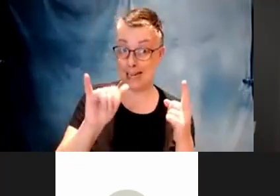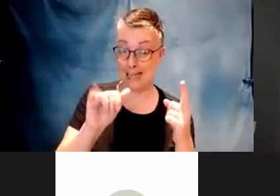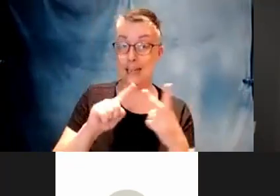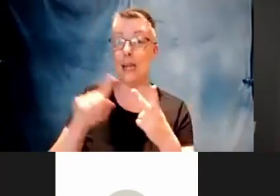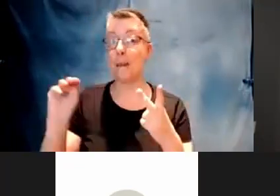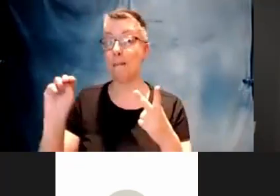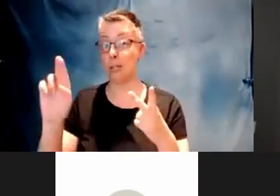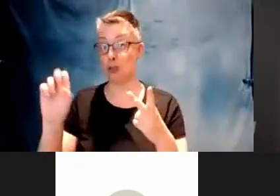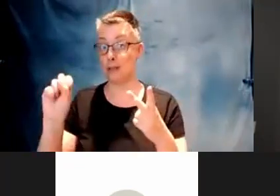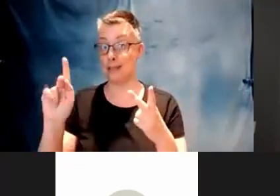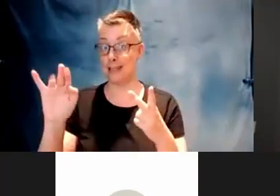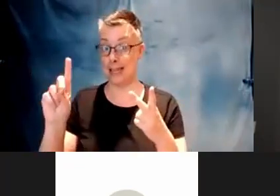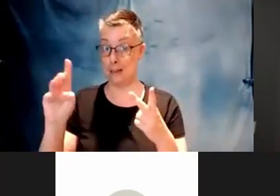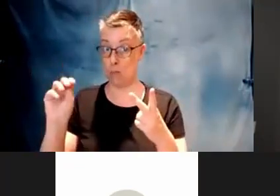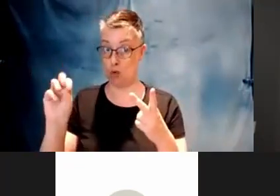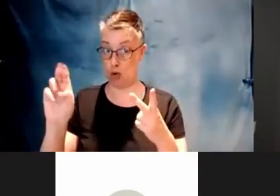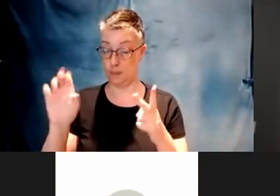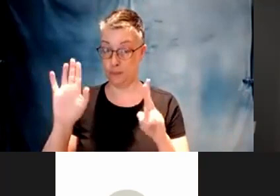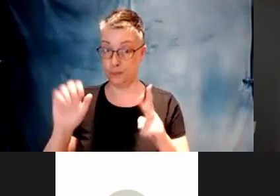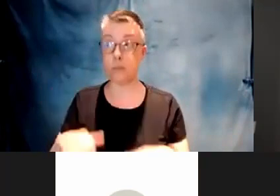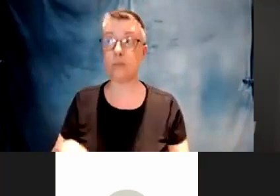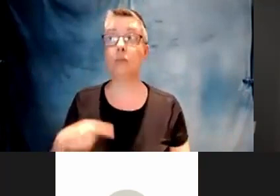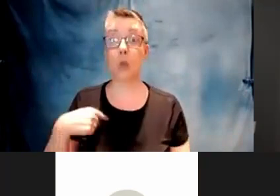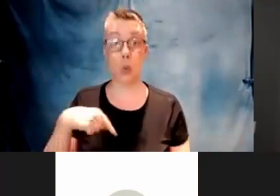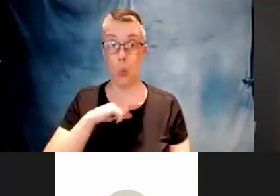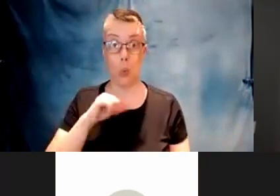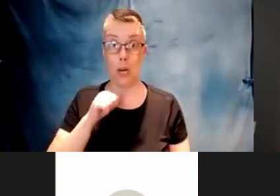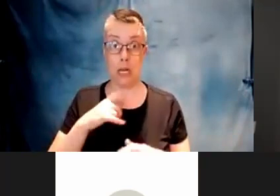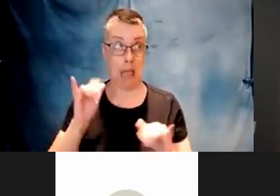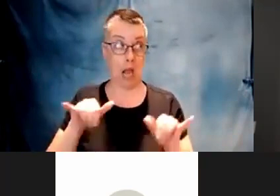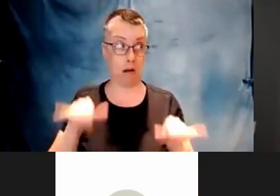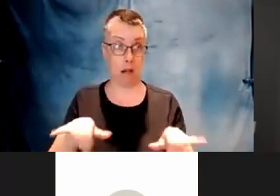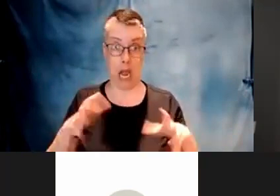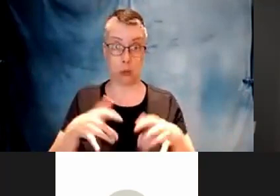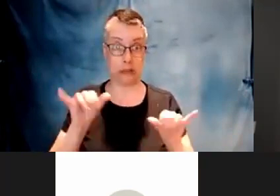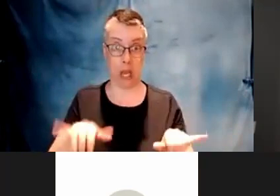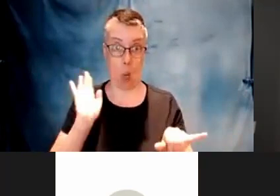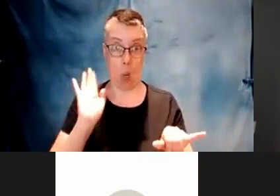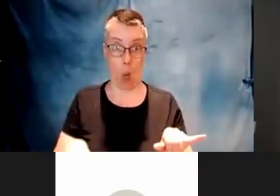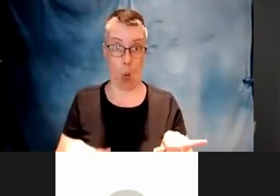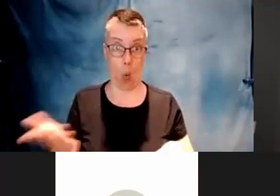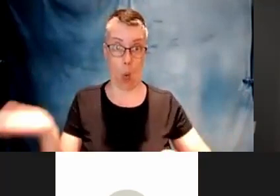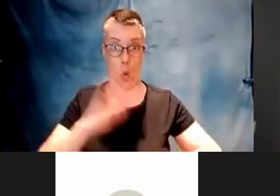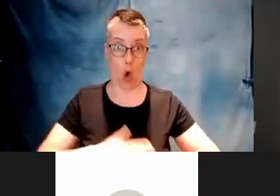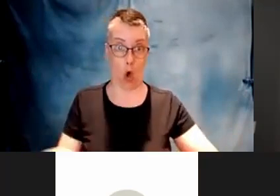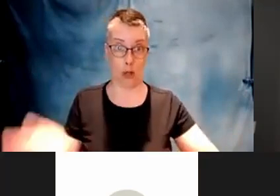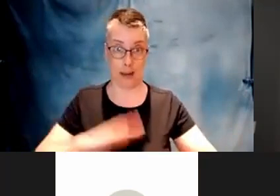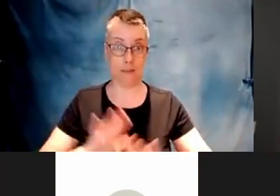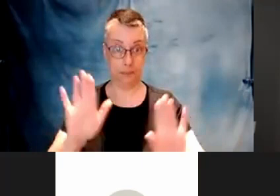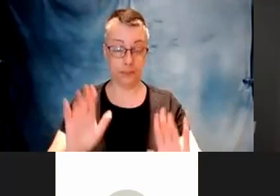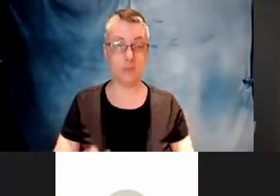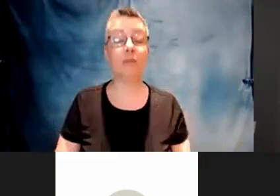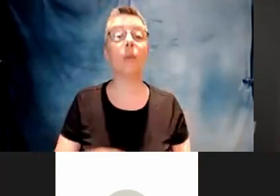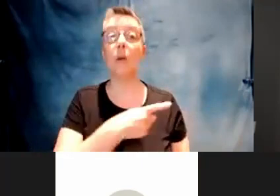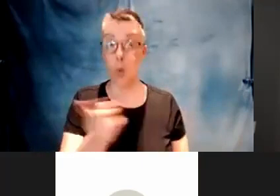Skidmore. And we literally did not move from that classroom. Although they all